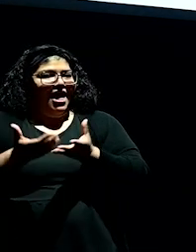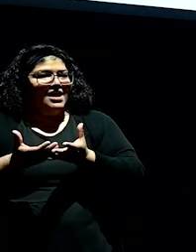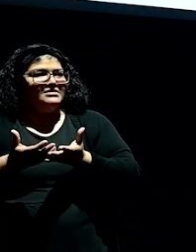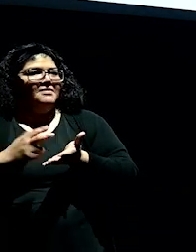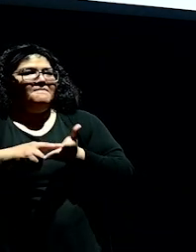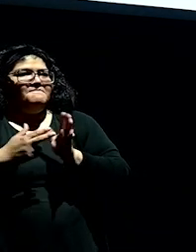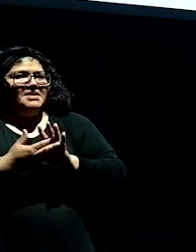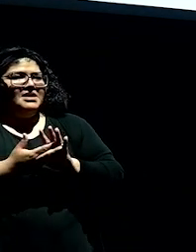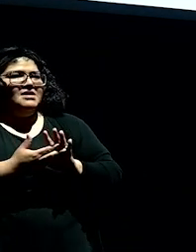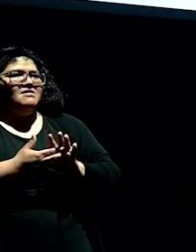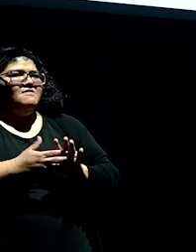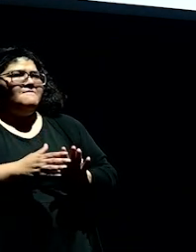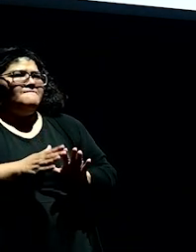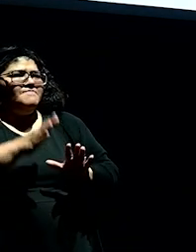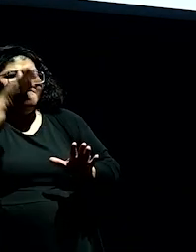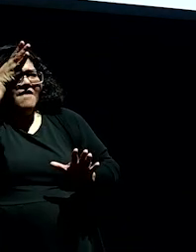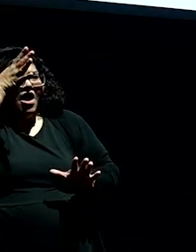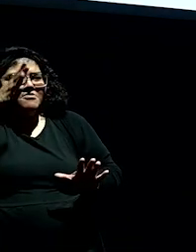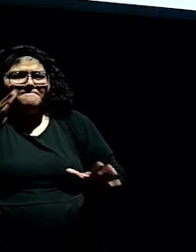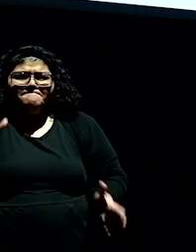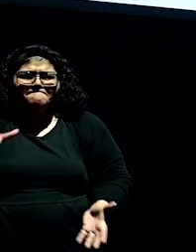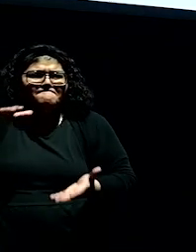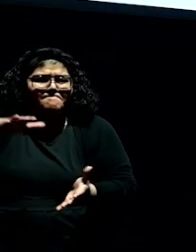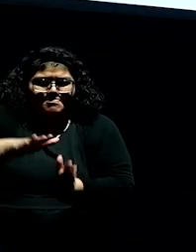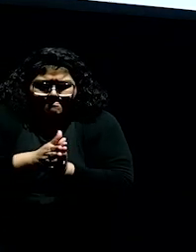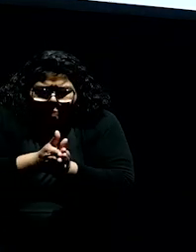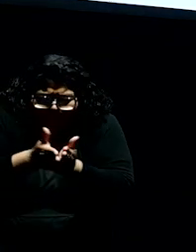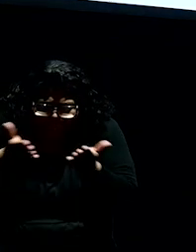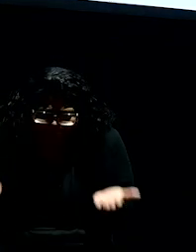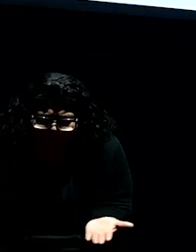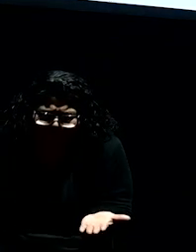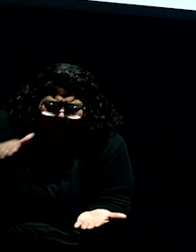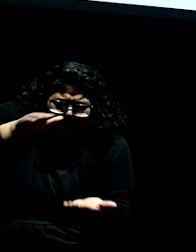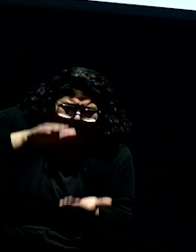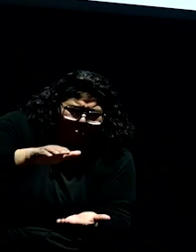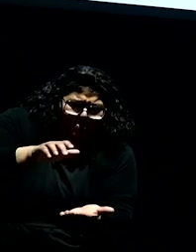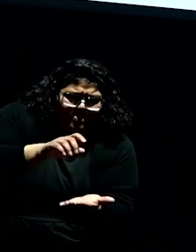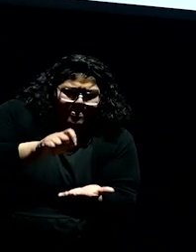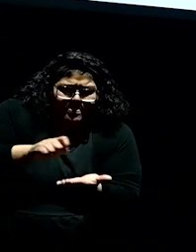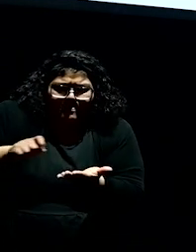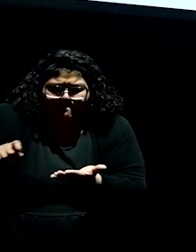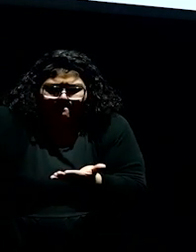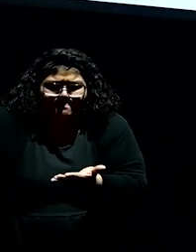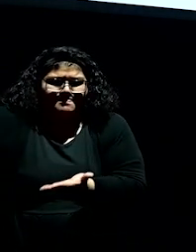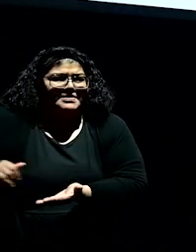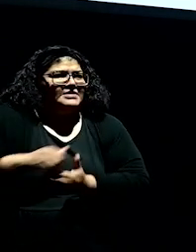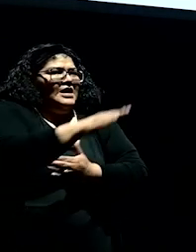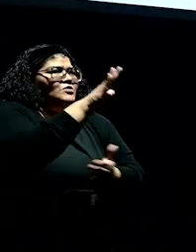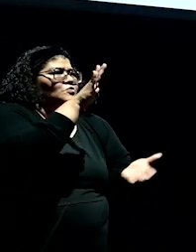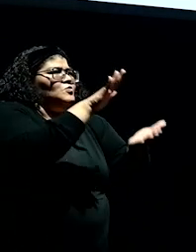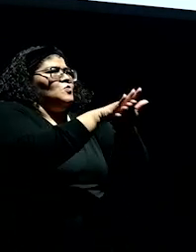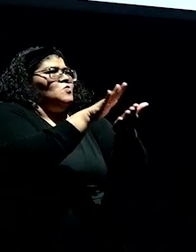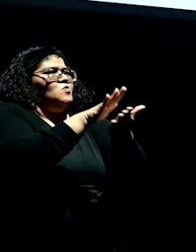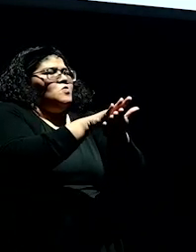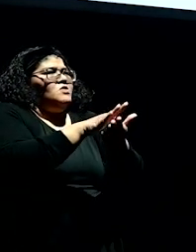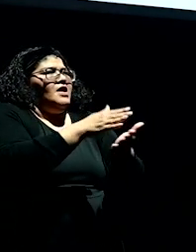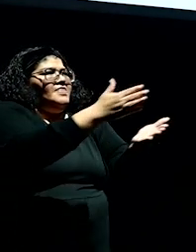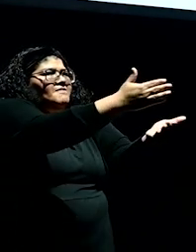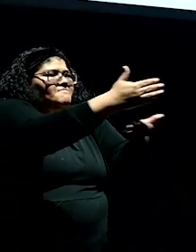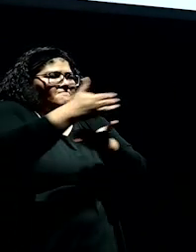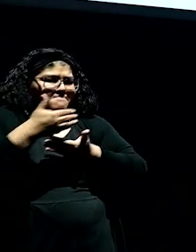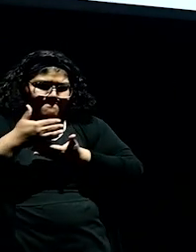big binders, do an assignment, send it to the school, and get back